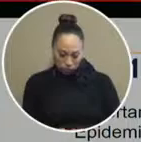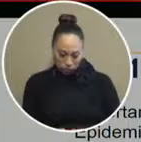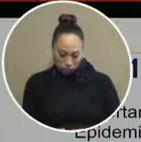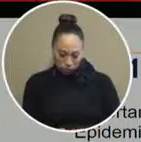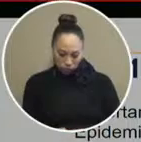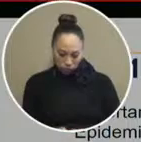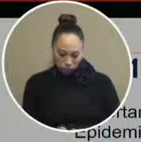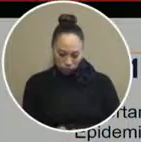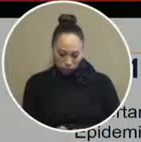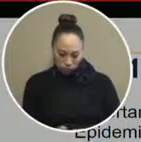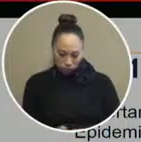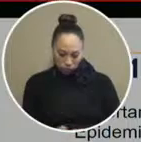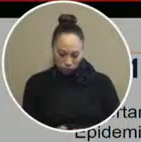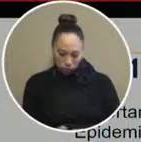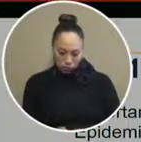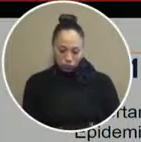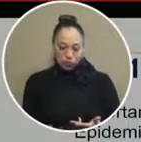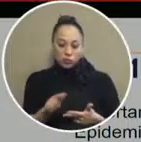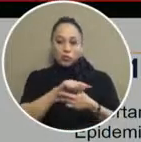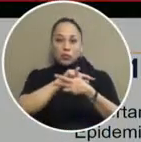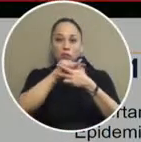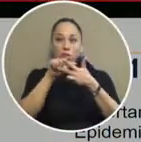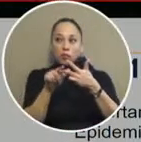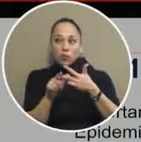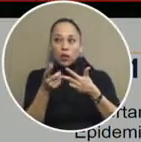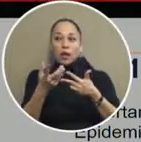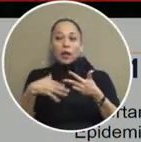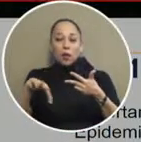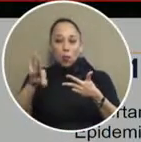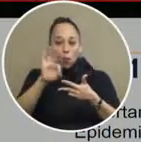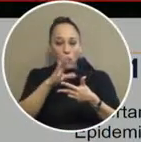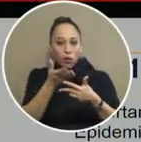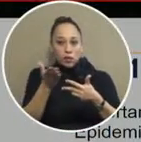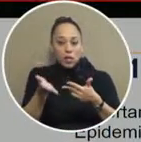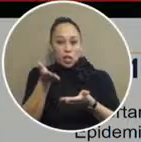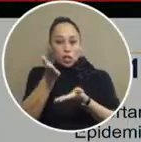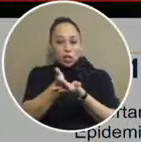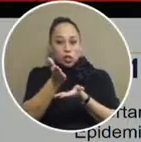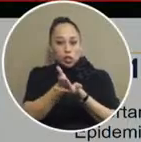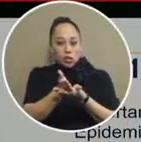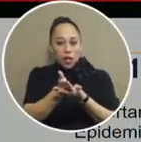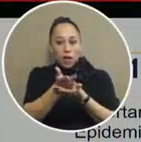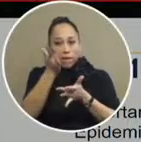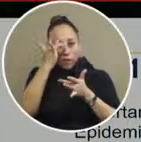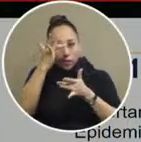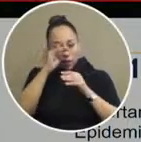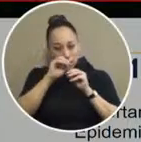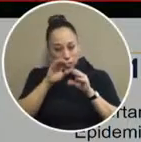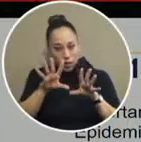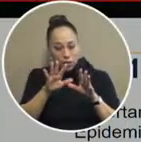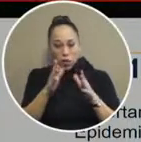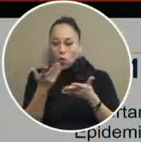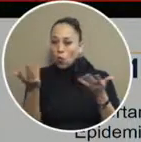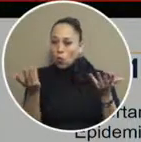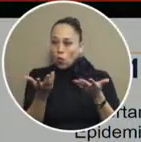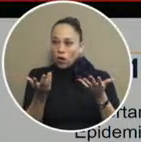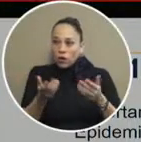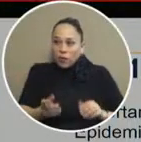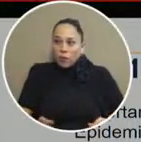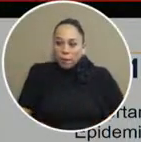So the three most important steps to stop epidemics, pandemics, is going to be